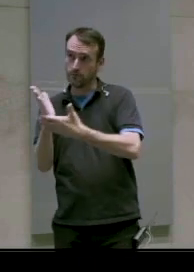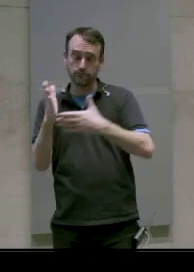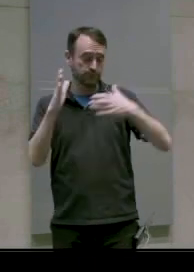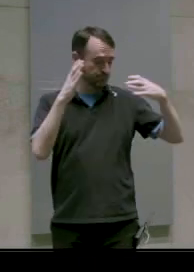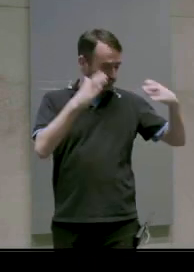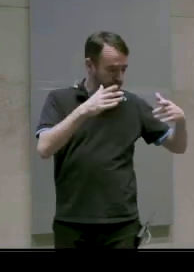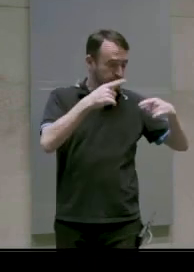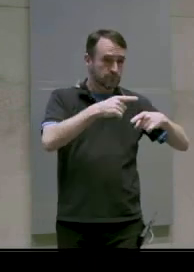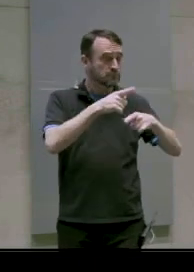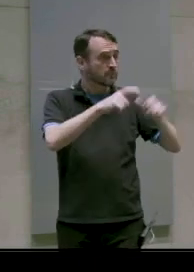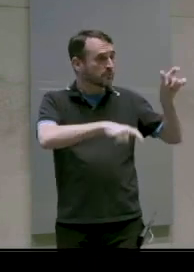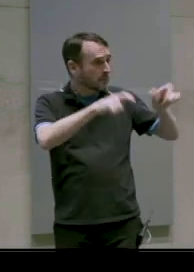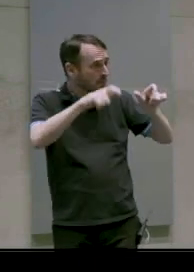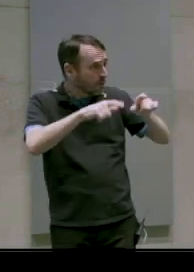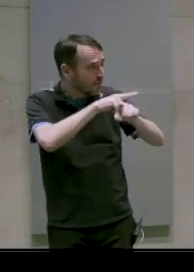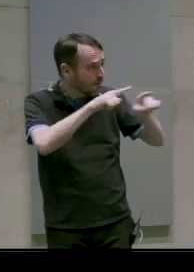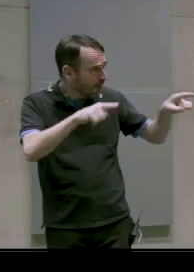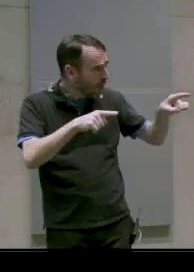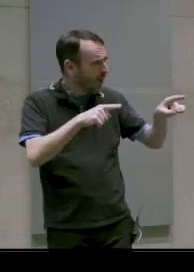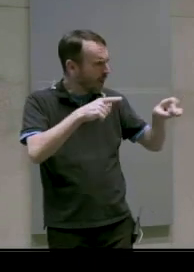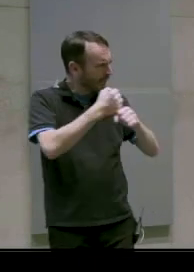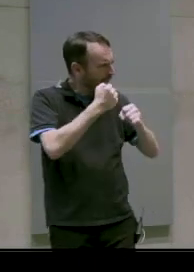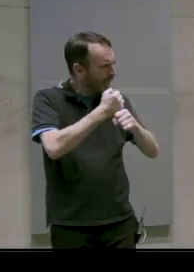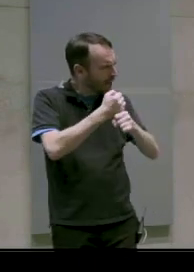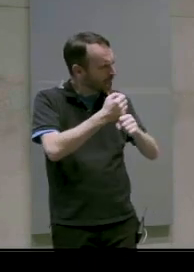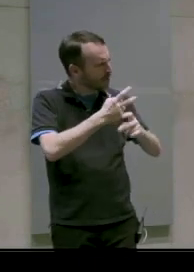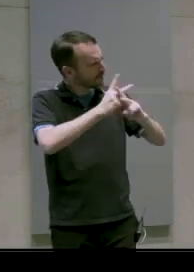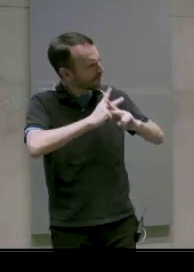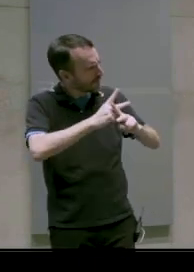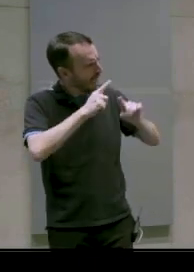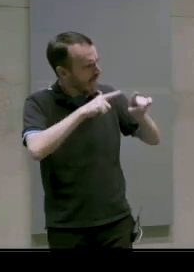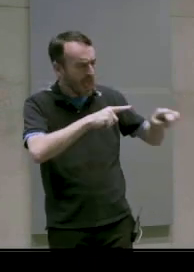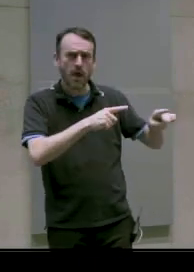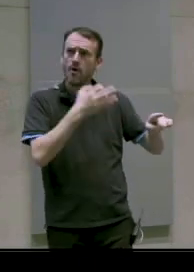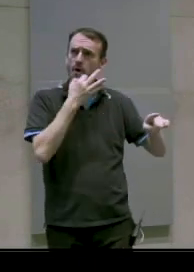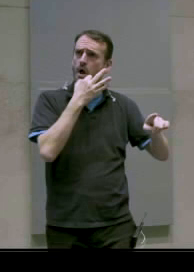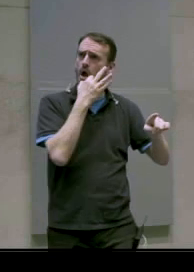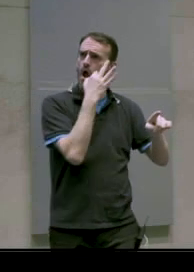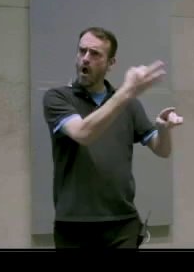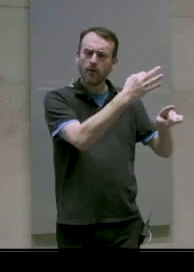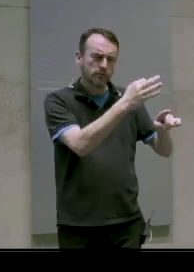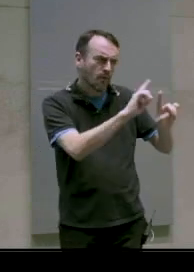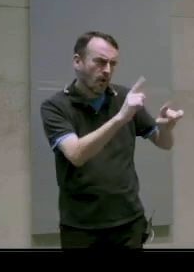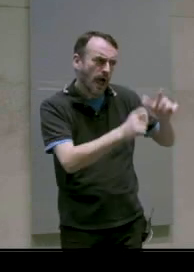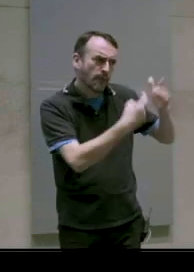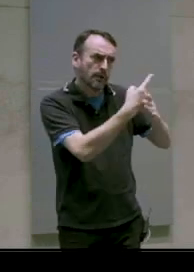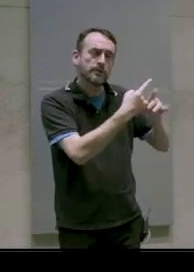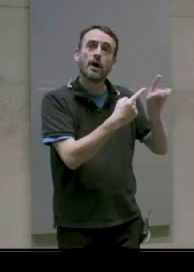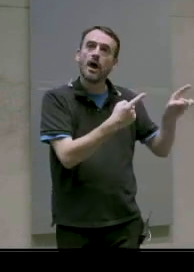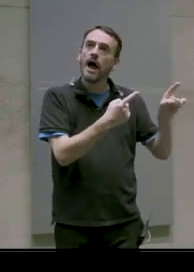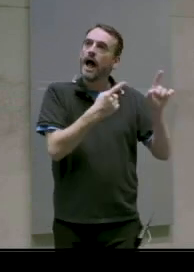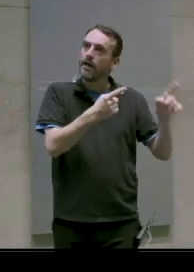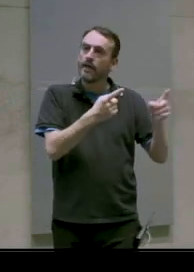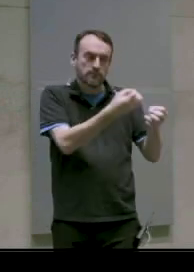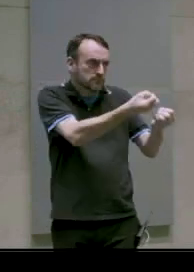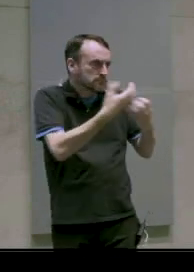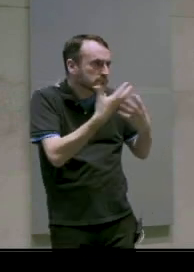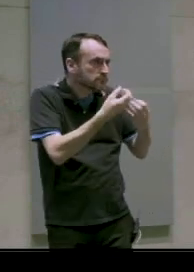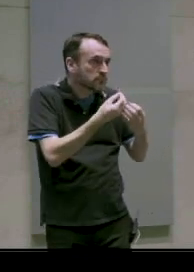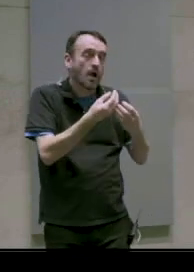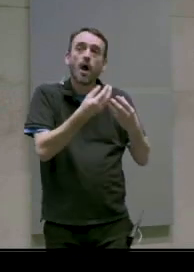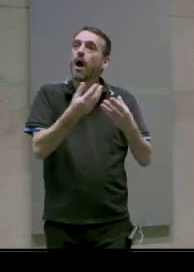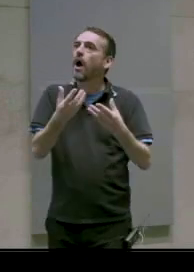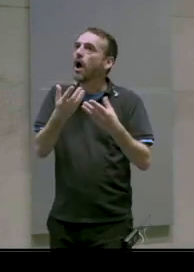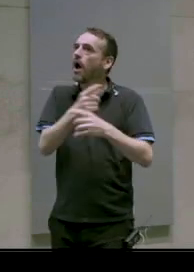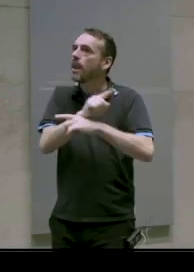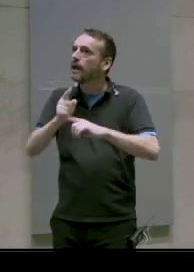who already use games for self-care, to learn from them as experts. Then, we would turn these insights into a toolkit that helps